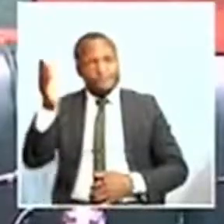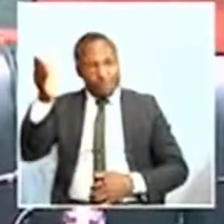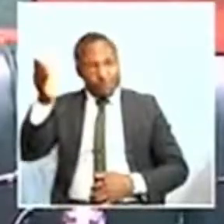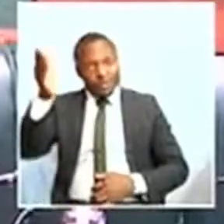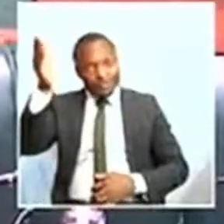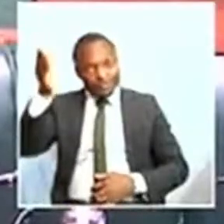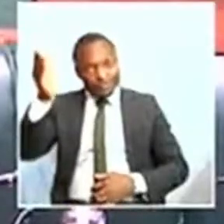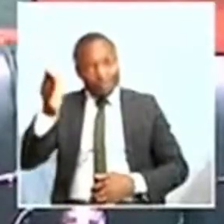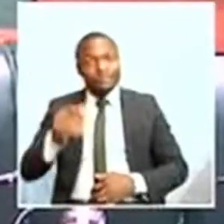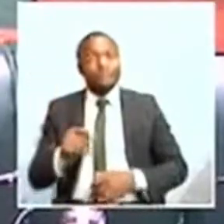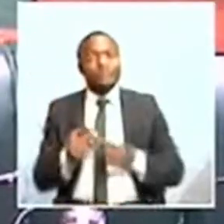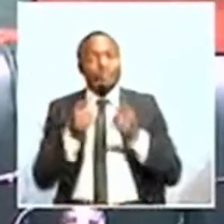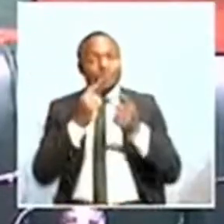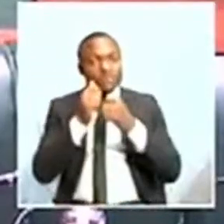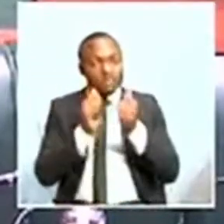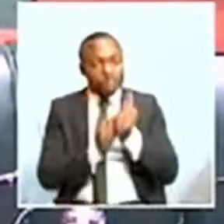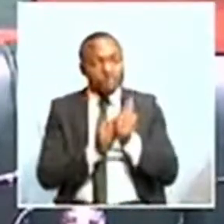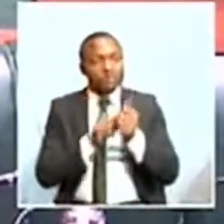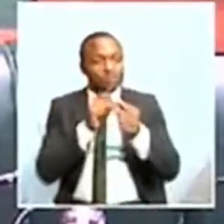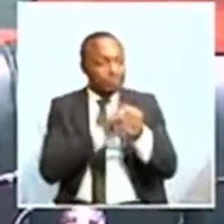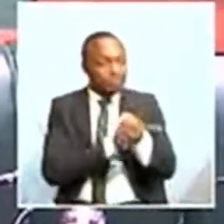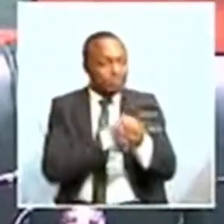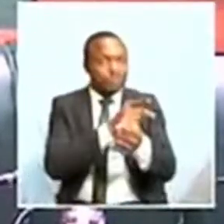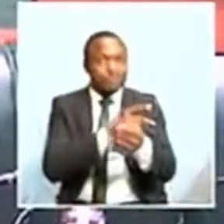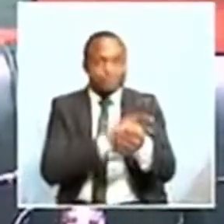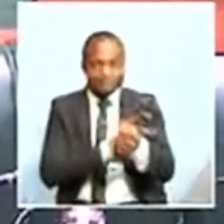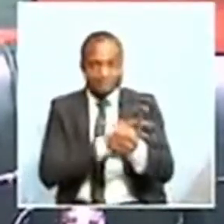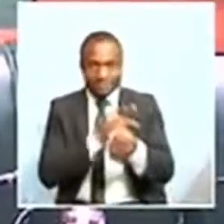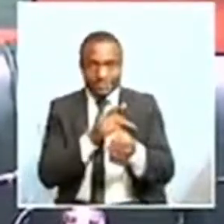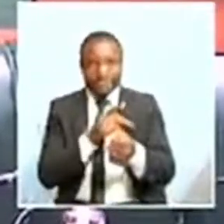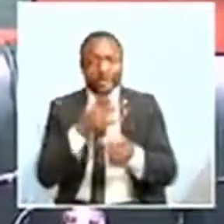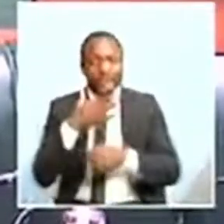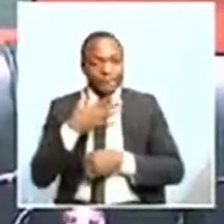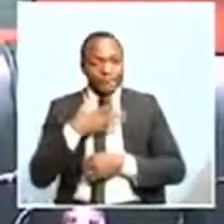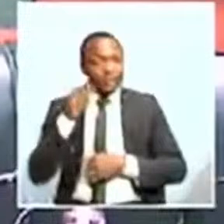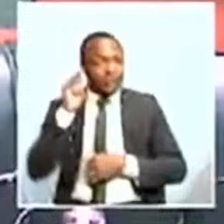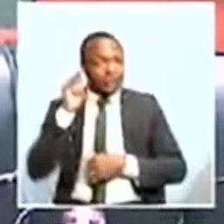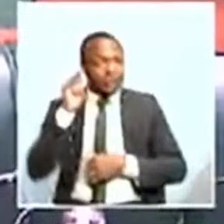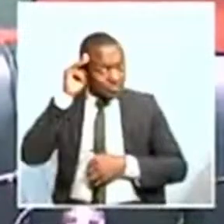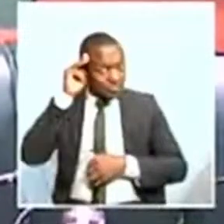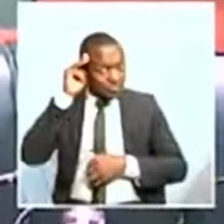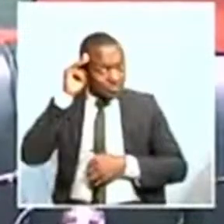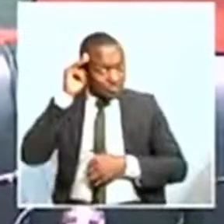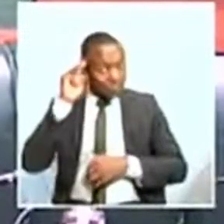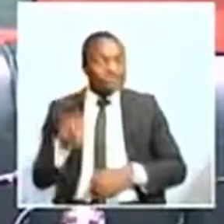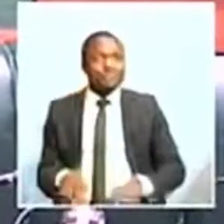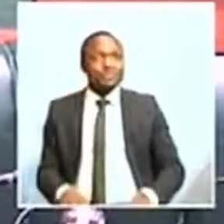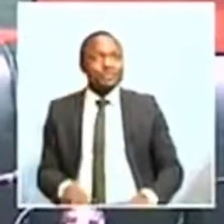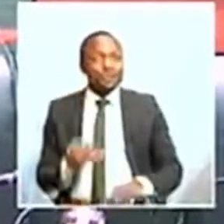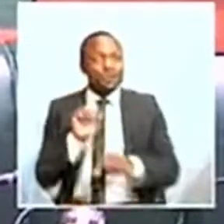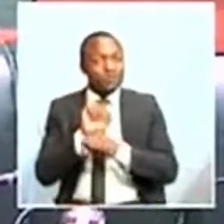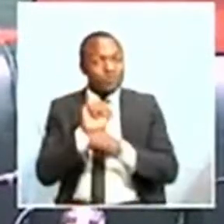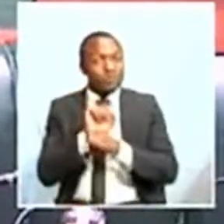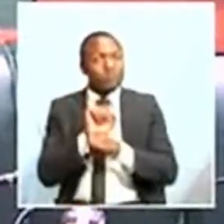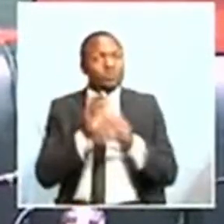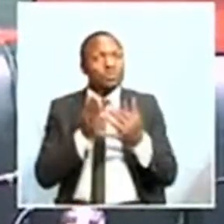sensitization. When we are talking about decentralization, my ministry has worked through